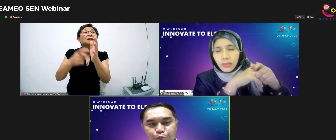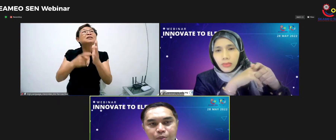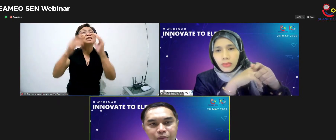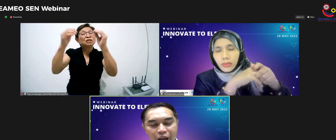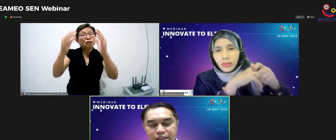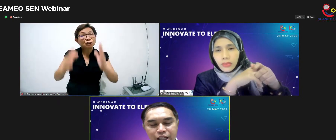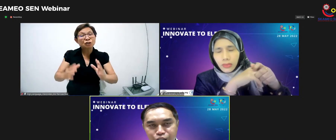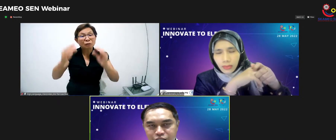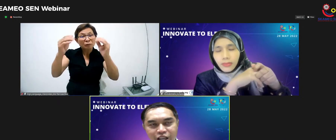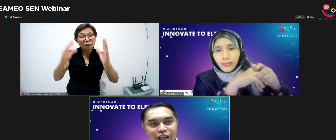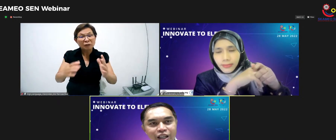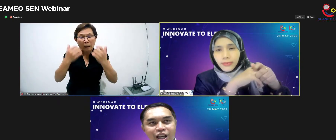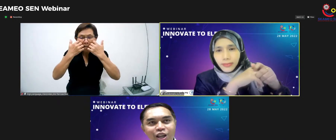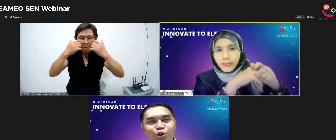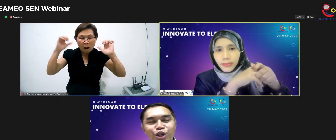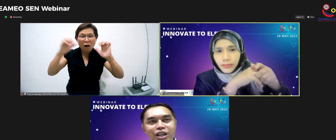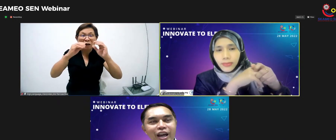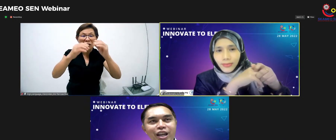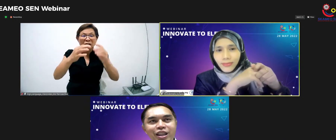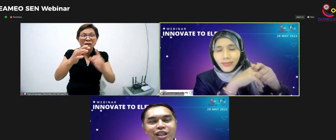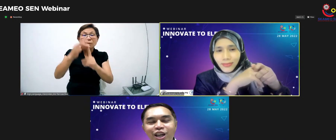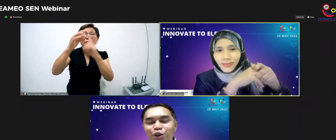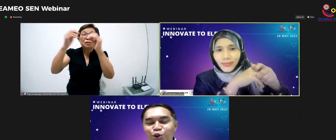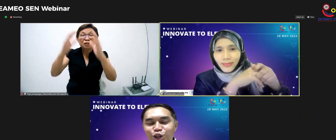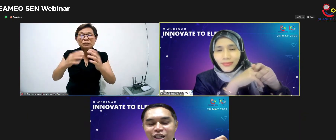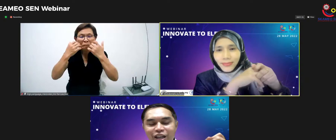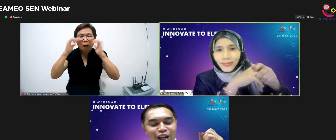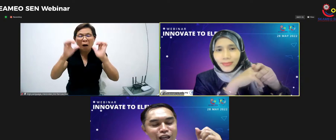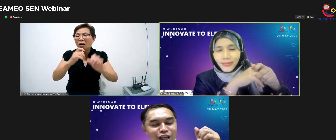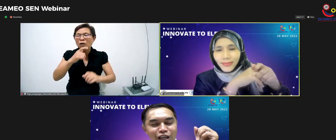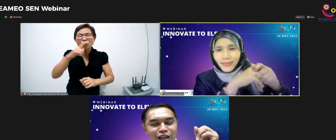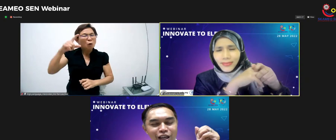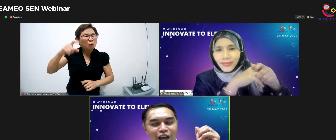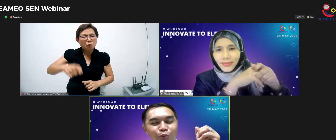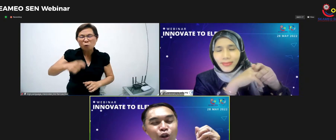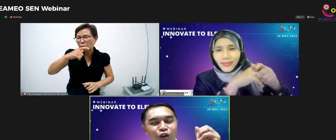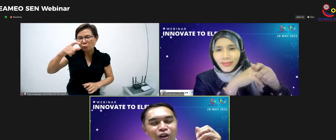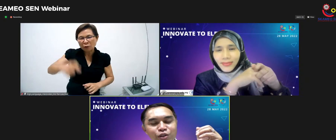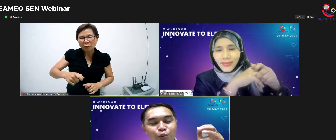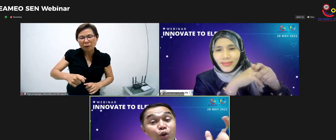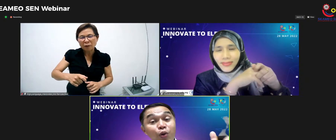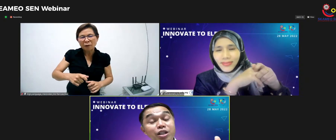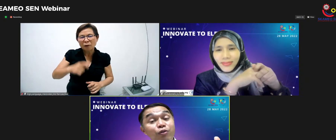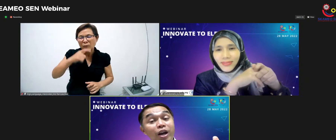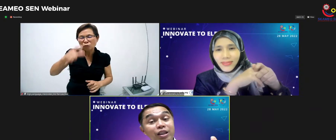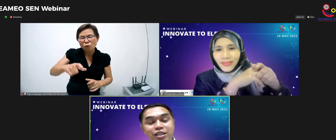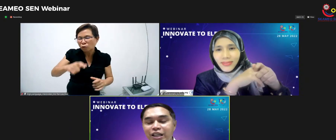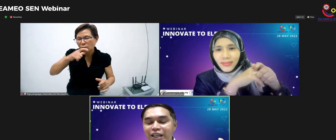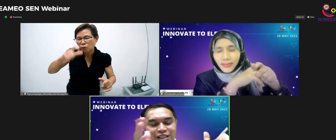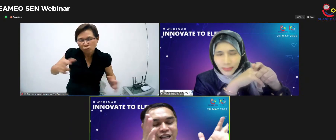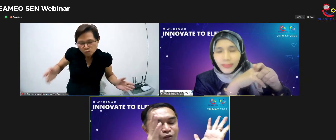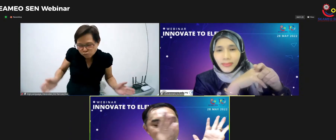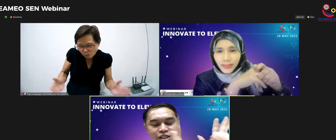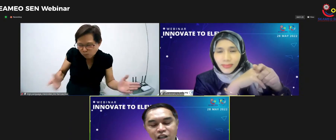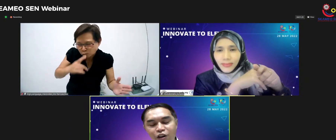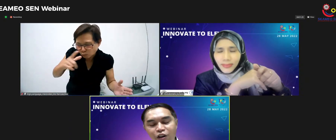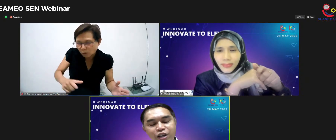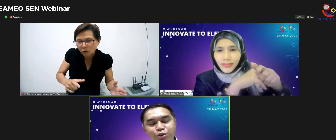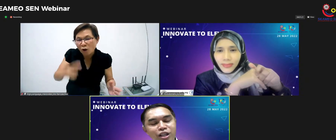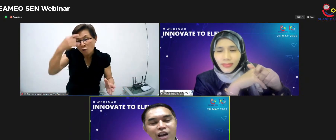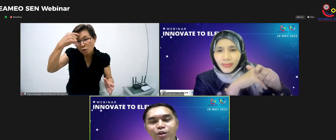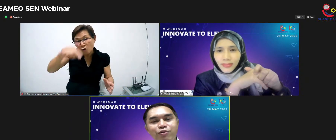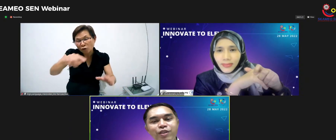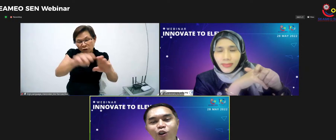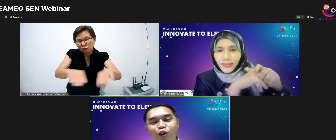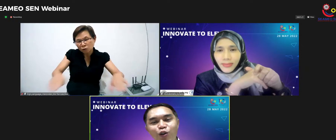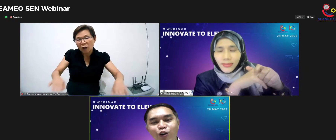very superb, excellence. They don't need anything. They don't need any motivational factors just for the sake of their